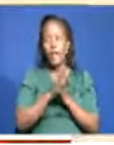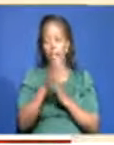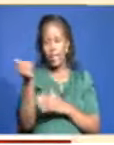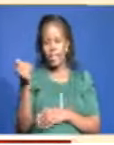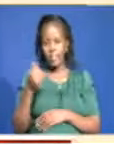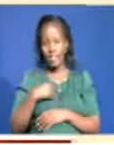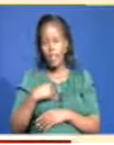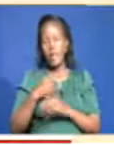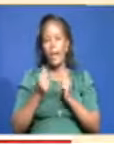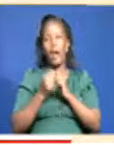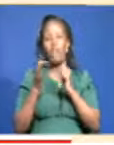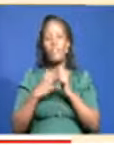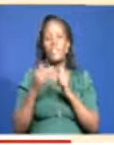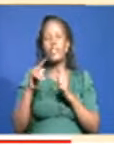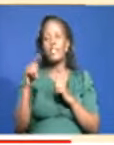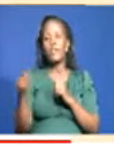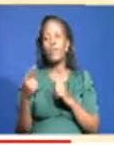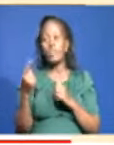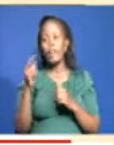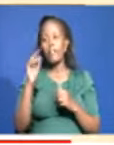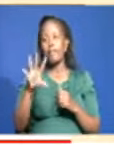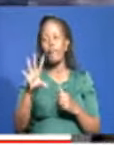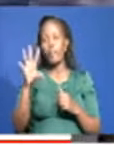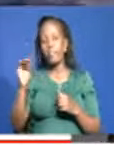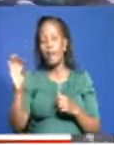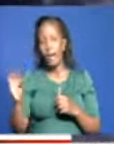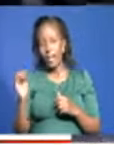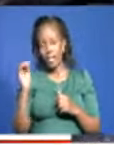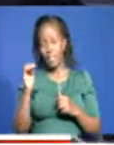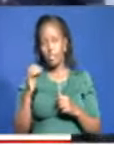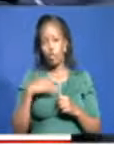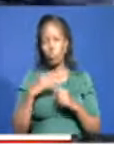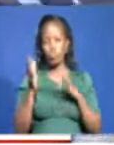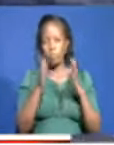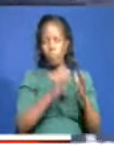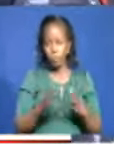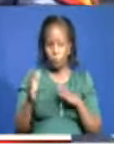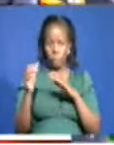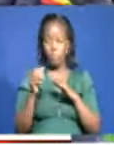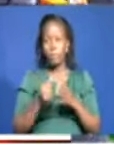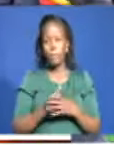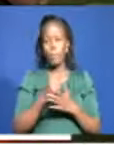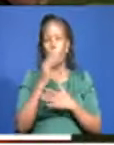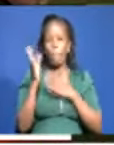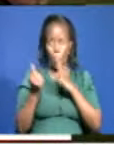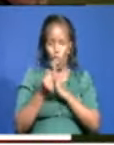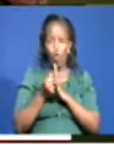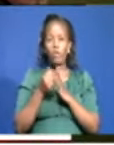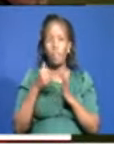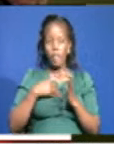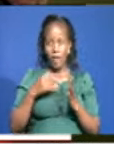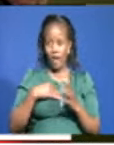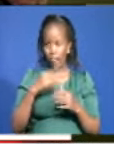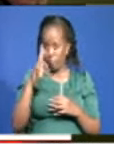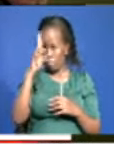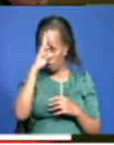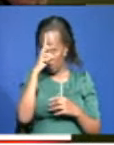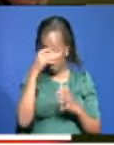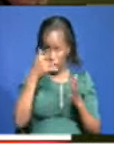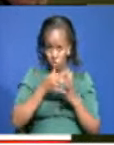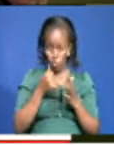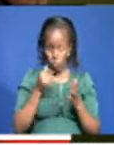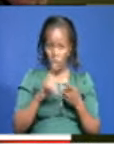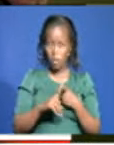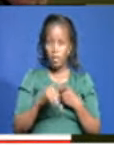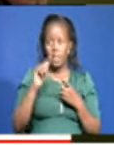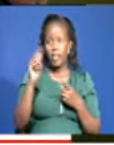18,586 troops to ATMIS four defensive and offensive mechanisms. These efforts are complemented by police contributing countries Kenya,